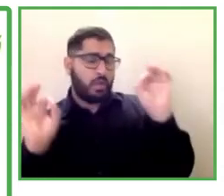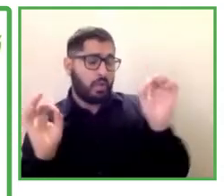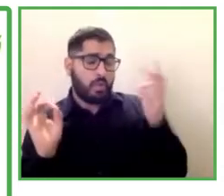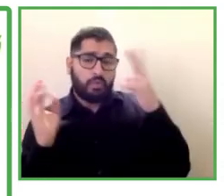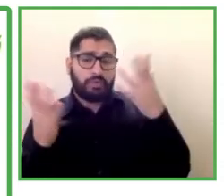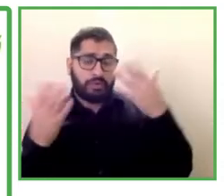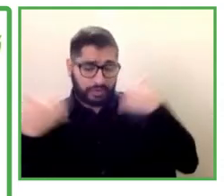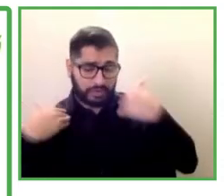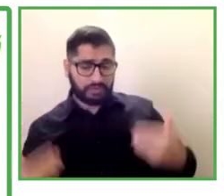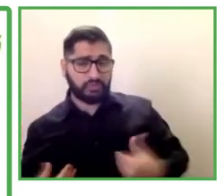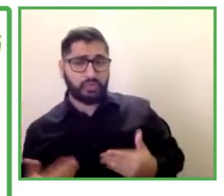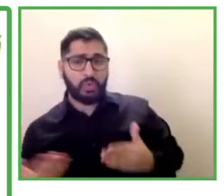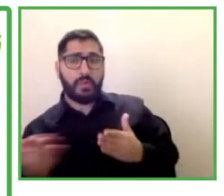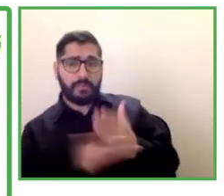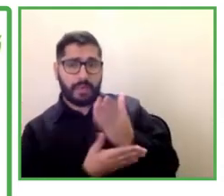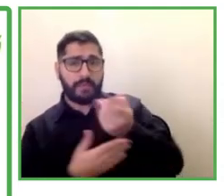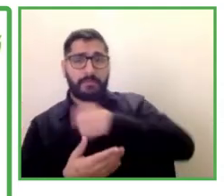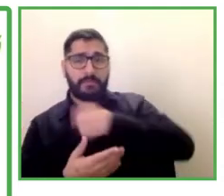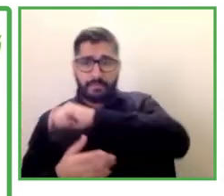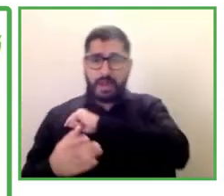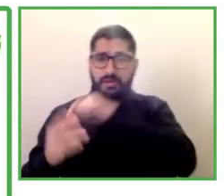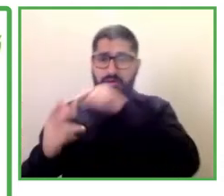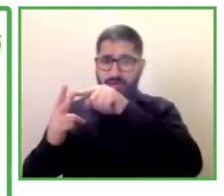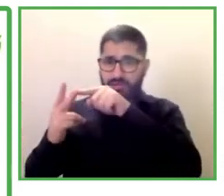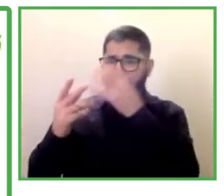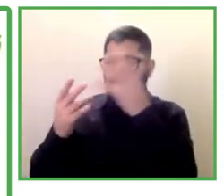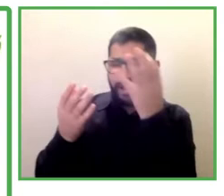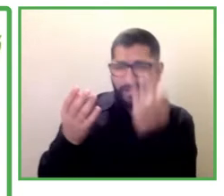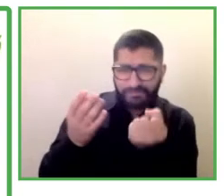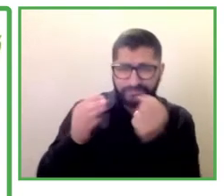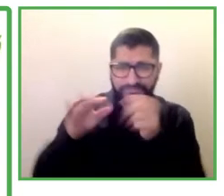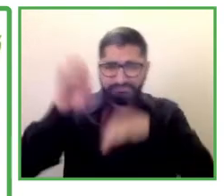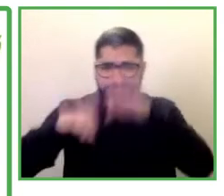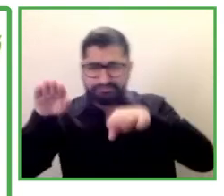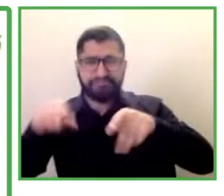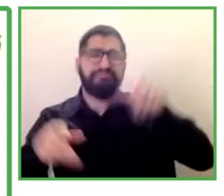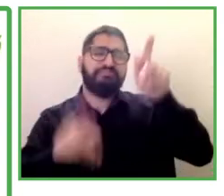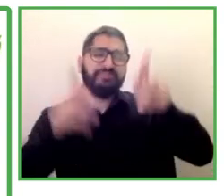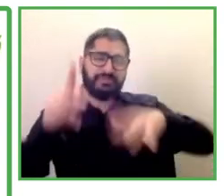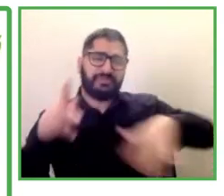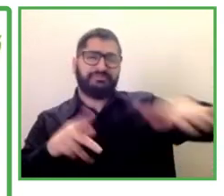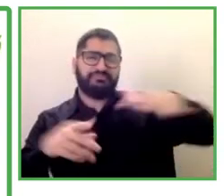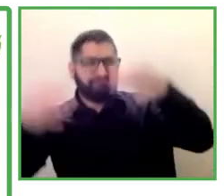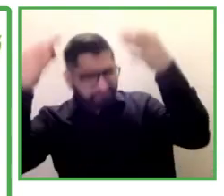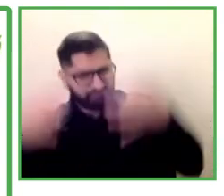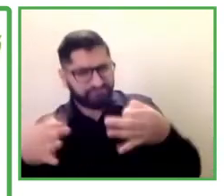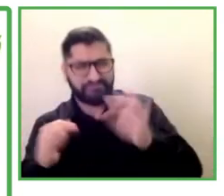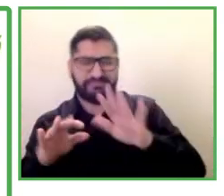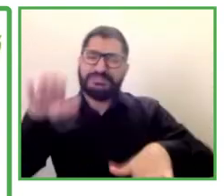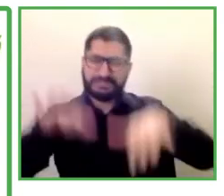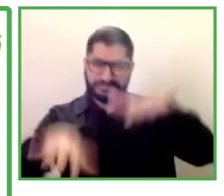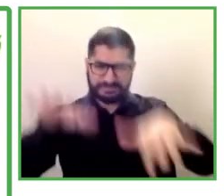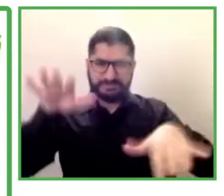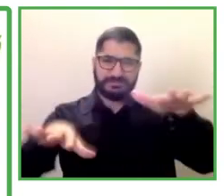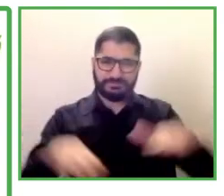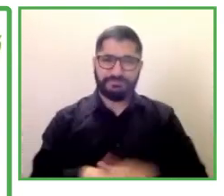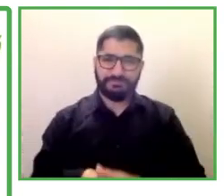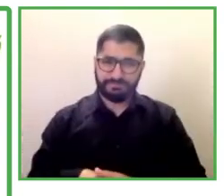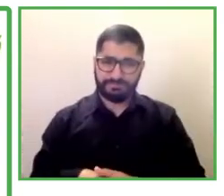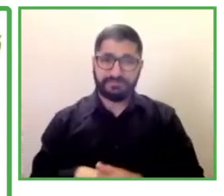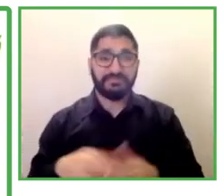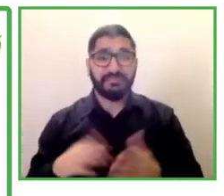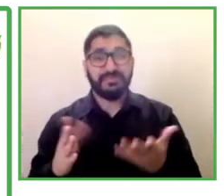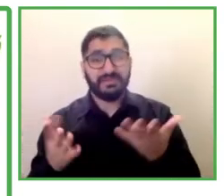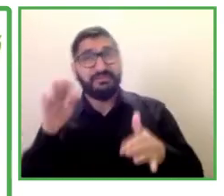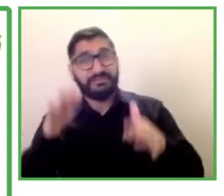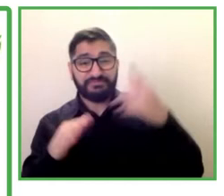have to have some security measure. So generally, in many of the cases, and one of the most serious